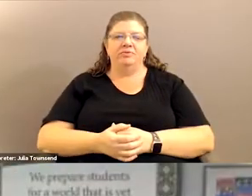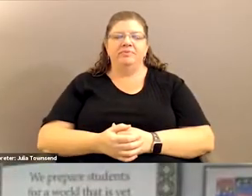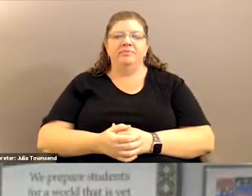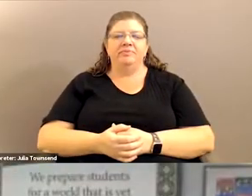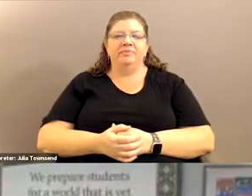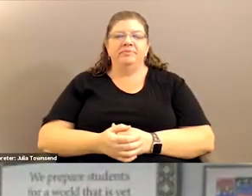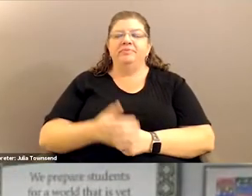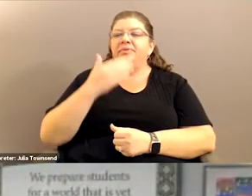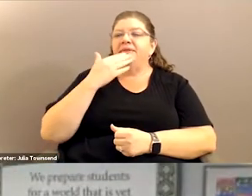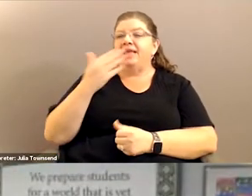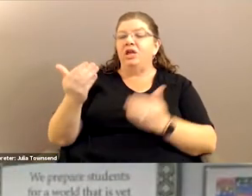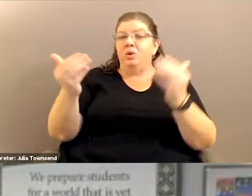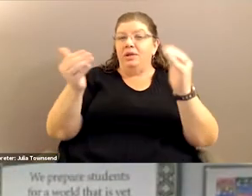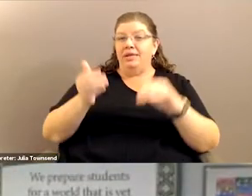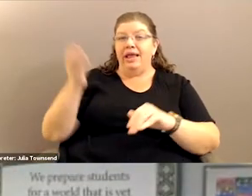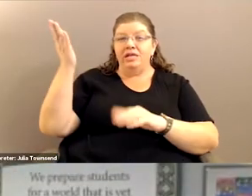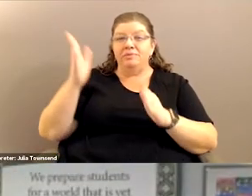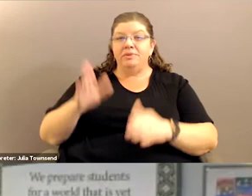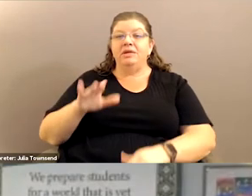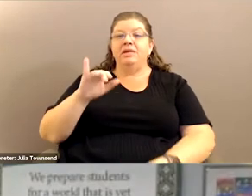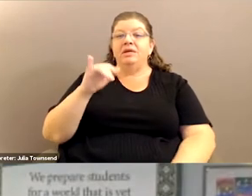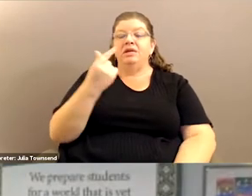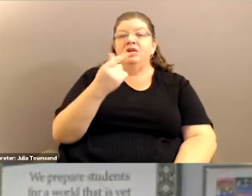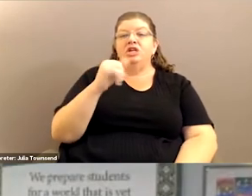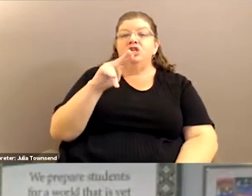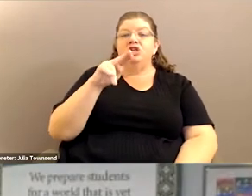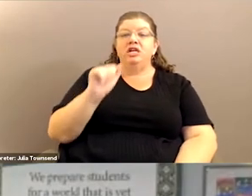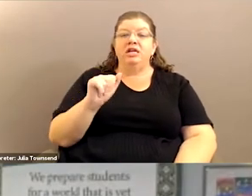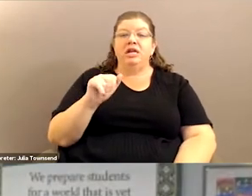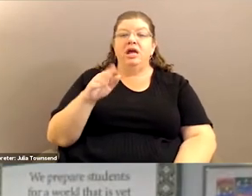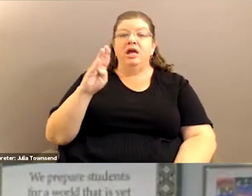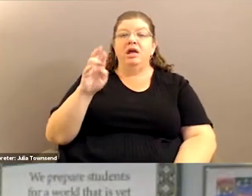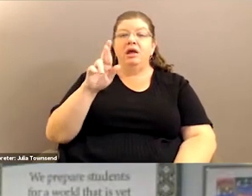thank you the next speaker is gina brady